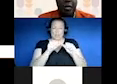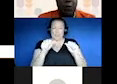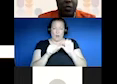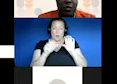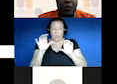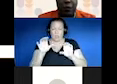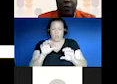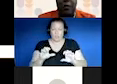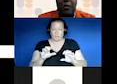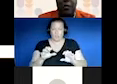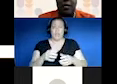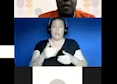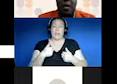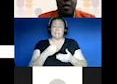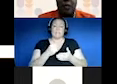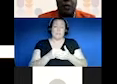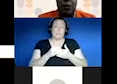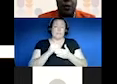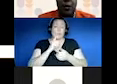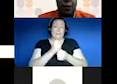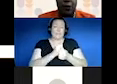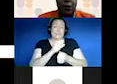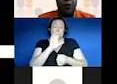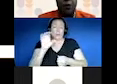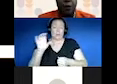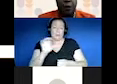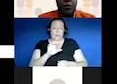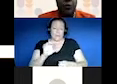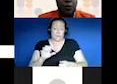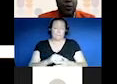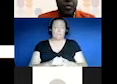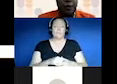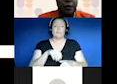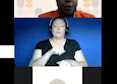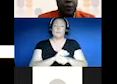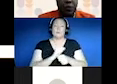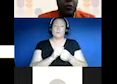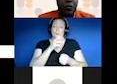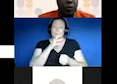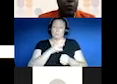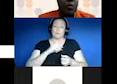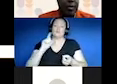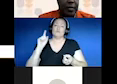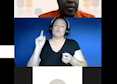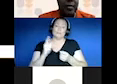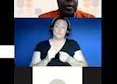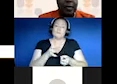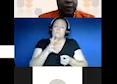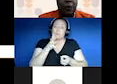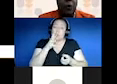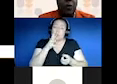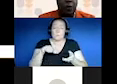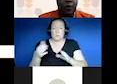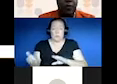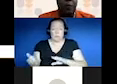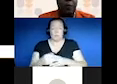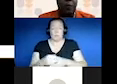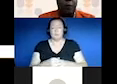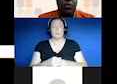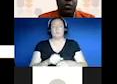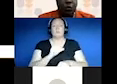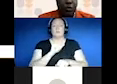put funding towards each of those areas. So we work with women to reduce maternal mortality. We're working